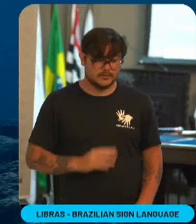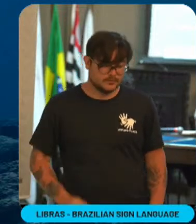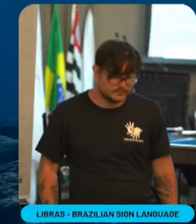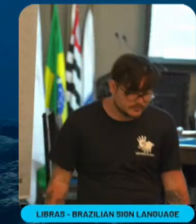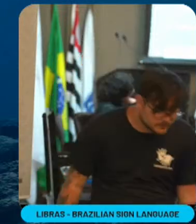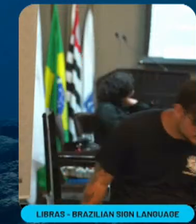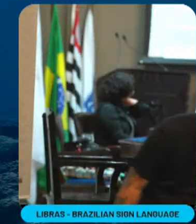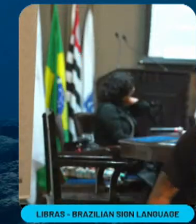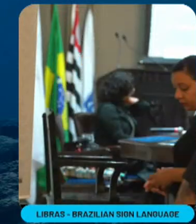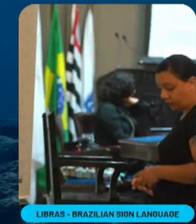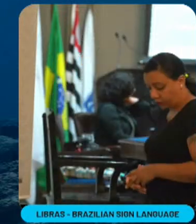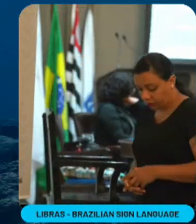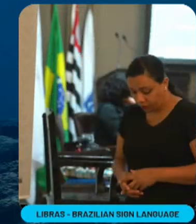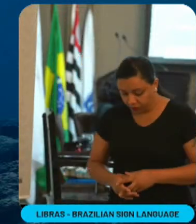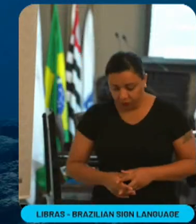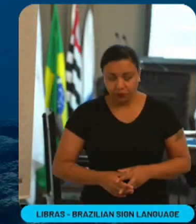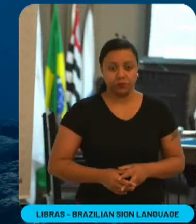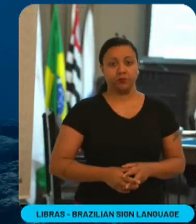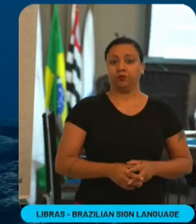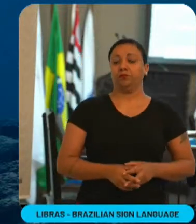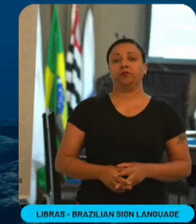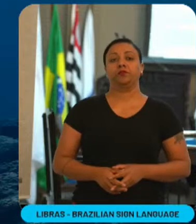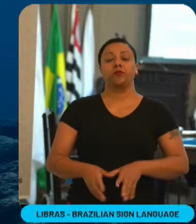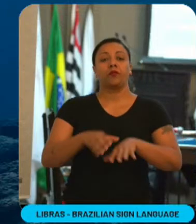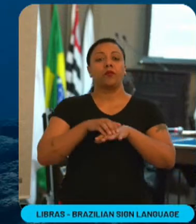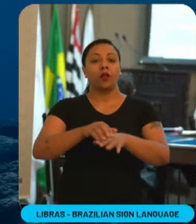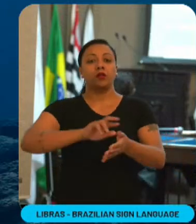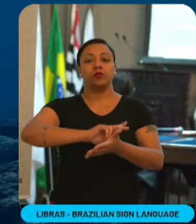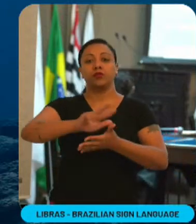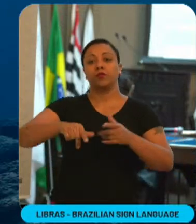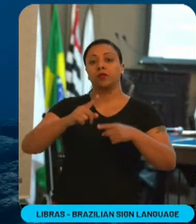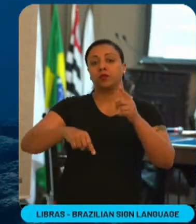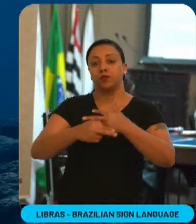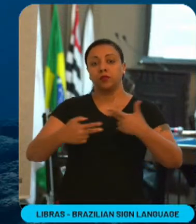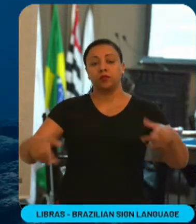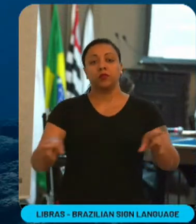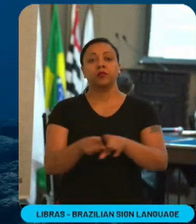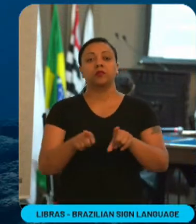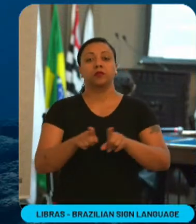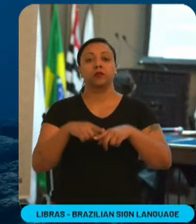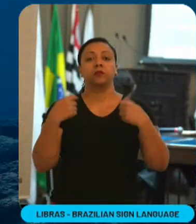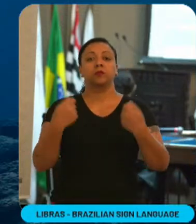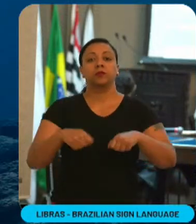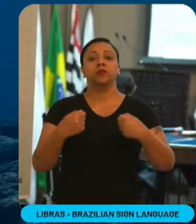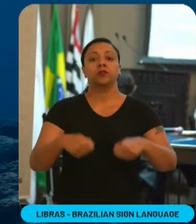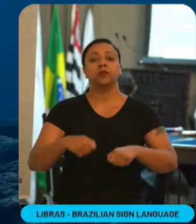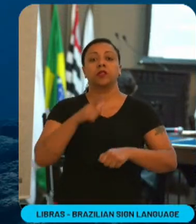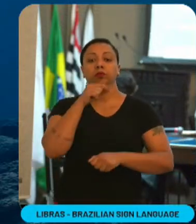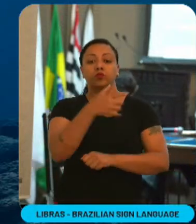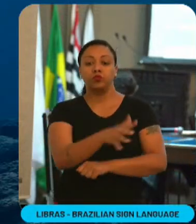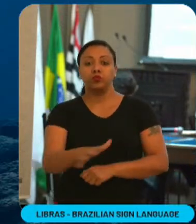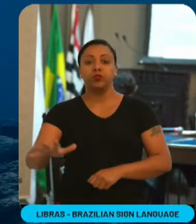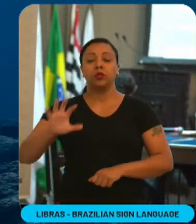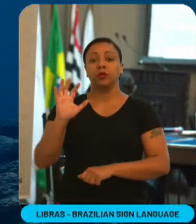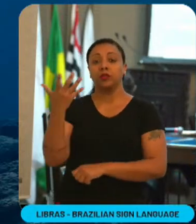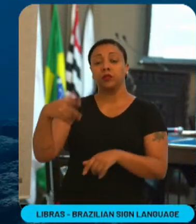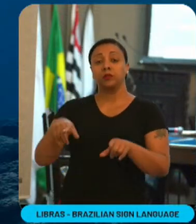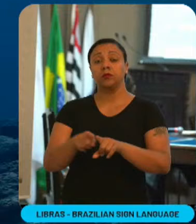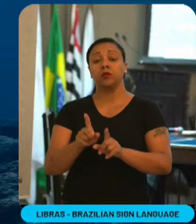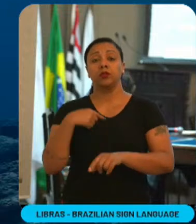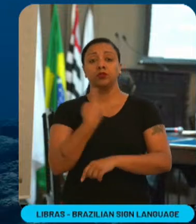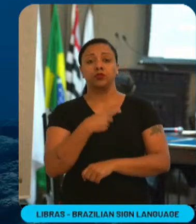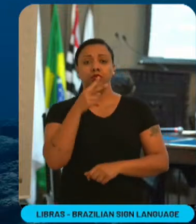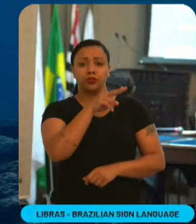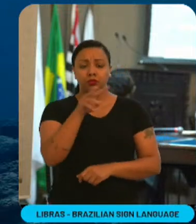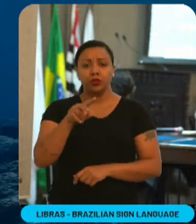in the issue of climate in the center of Brazil, and ores and metals that are also dependent